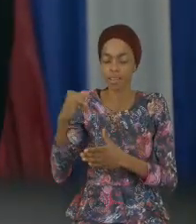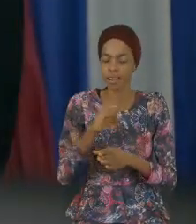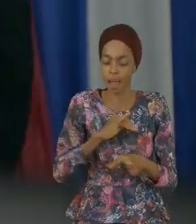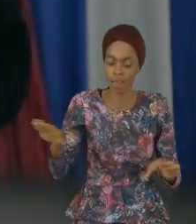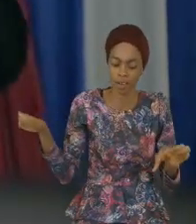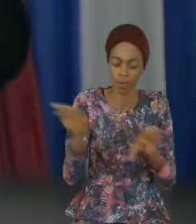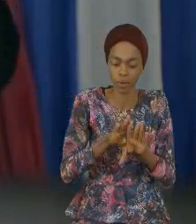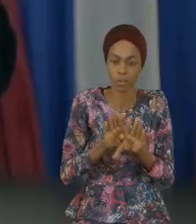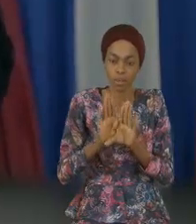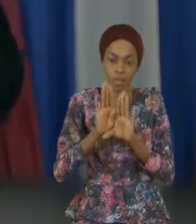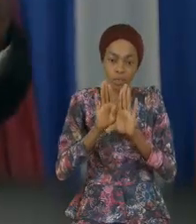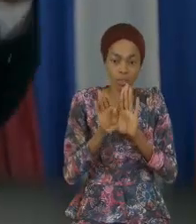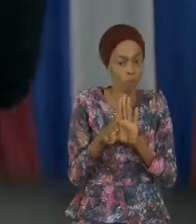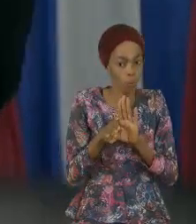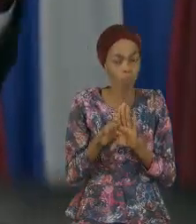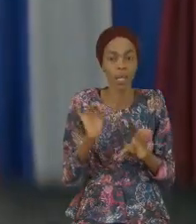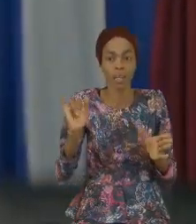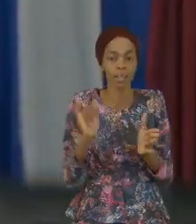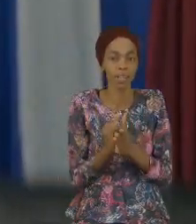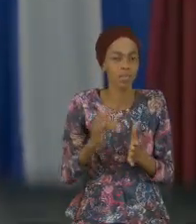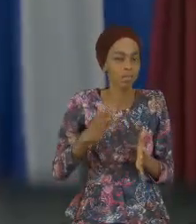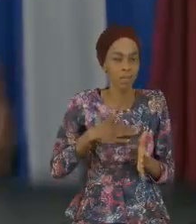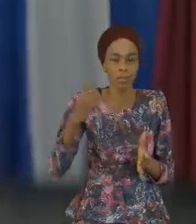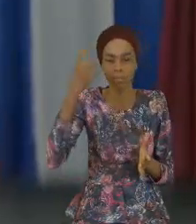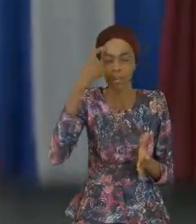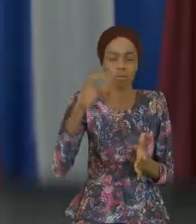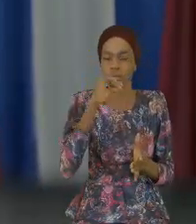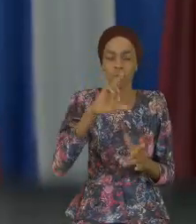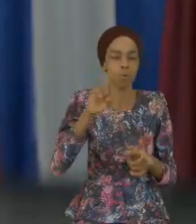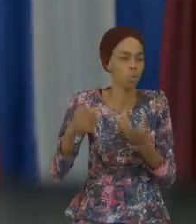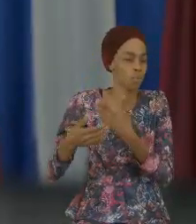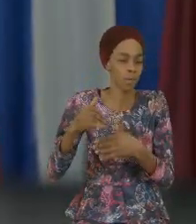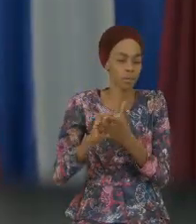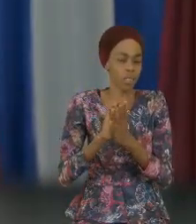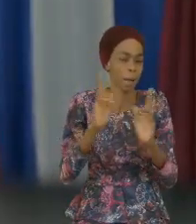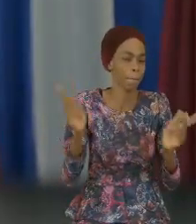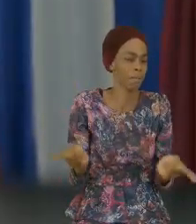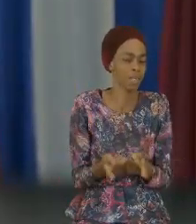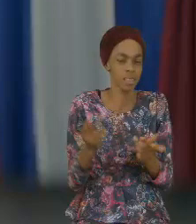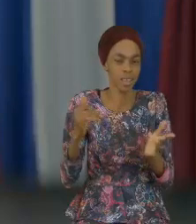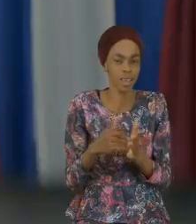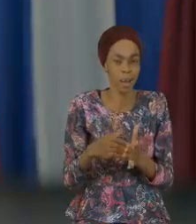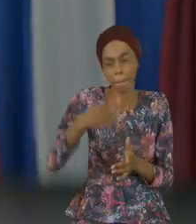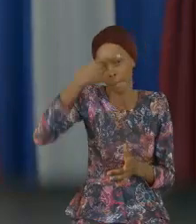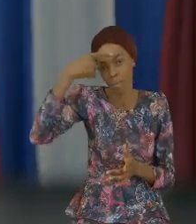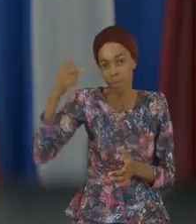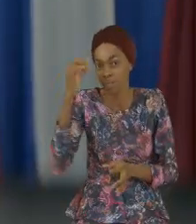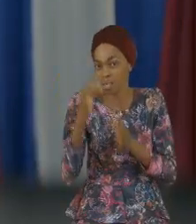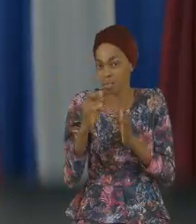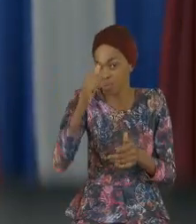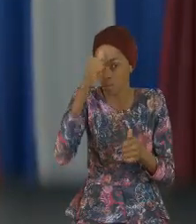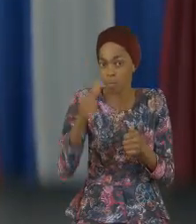the door. My mind will not even go back to that place again. Because if he remembered all